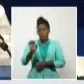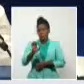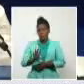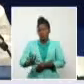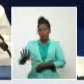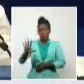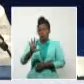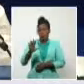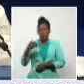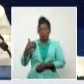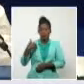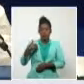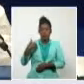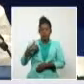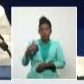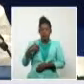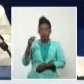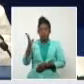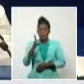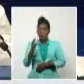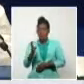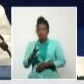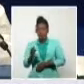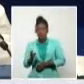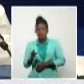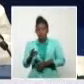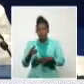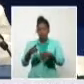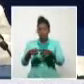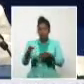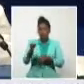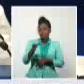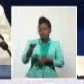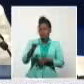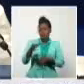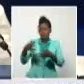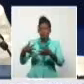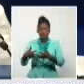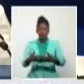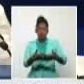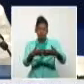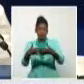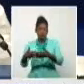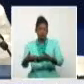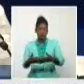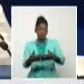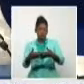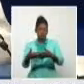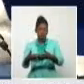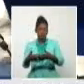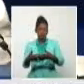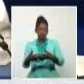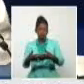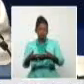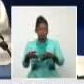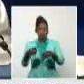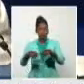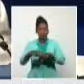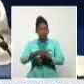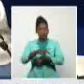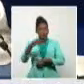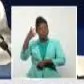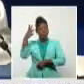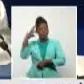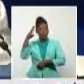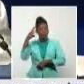en algunas islas We del have the two Caribe, evacuees, en Estados Unidos, and there have already been son